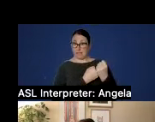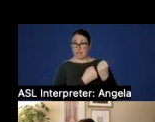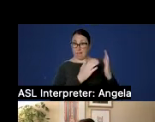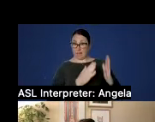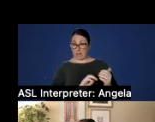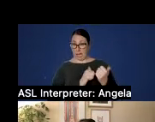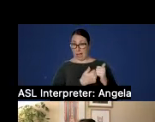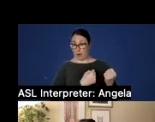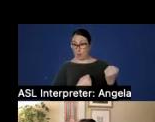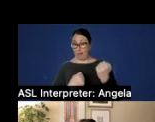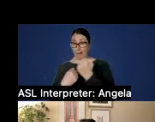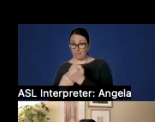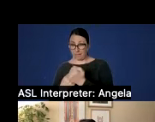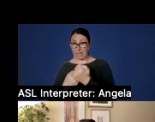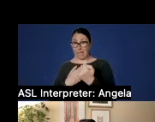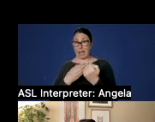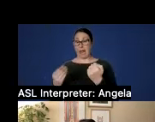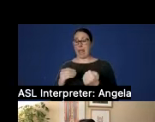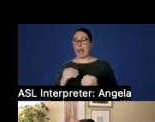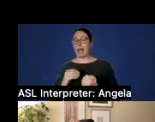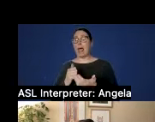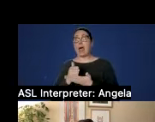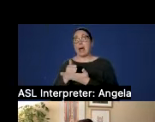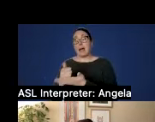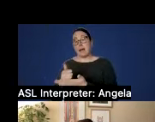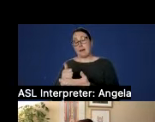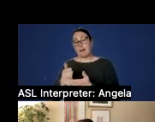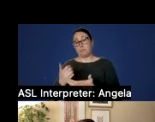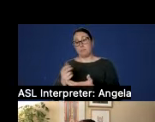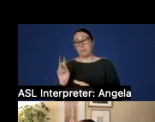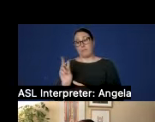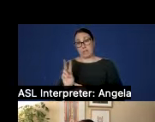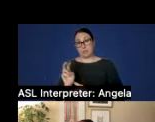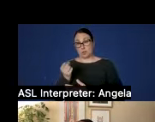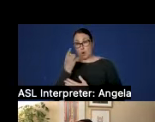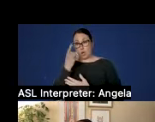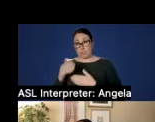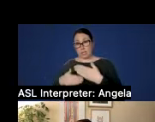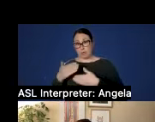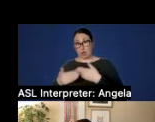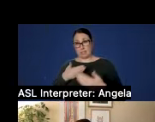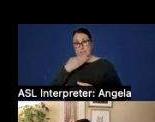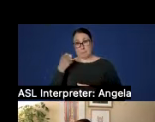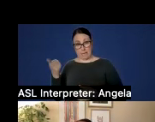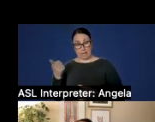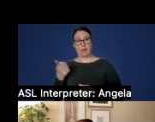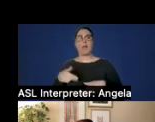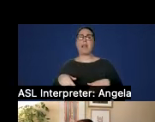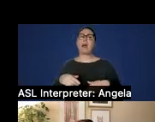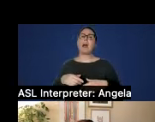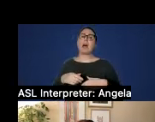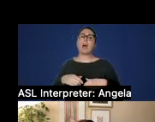client better understand the process as medical professionals work to collaborate and communicate efficiently with